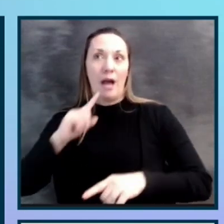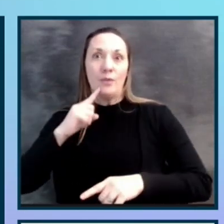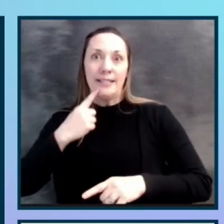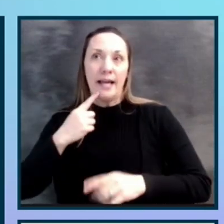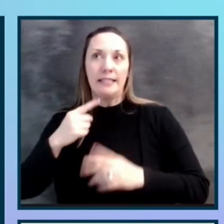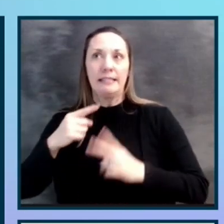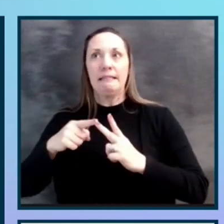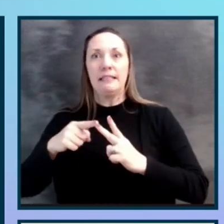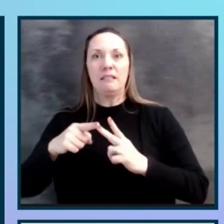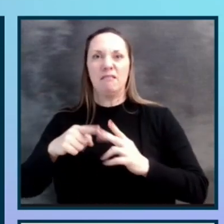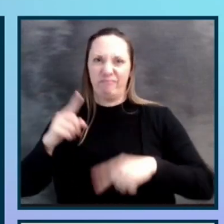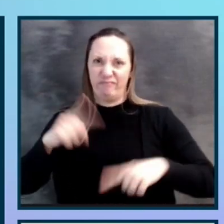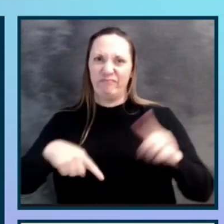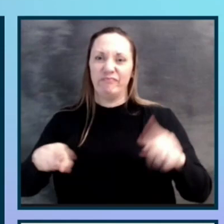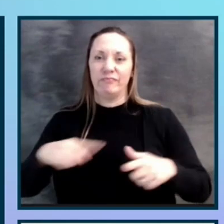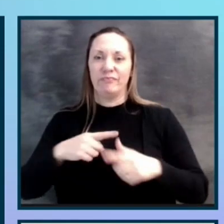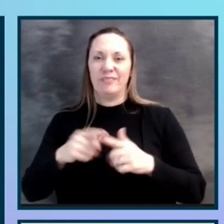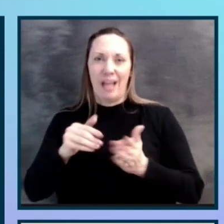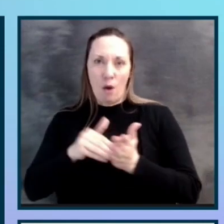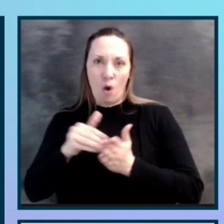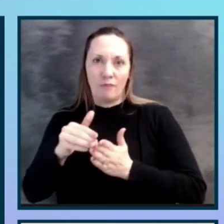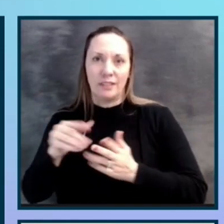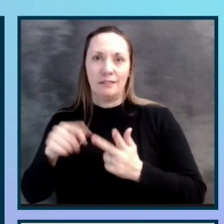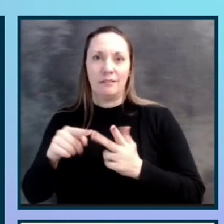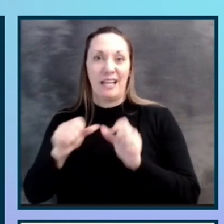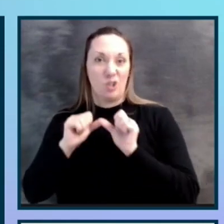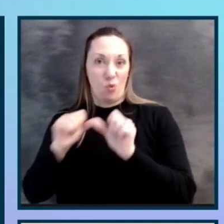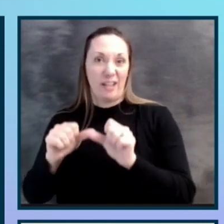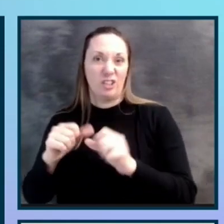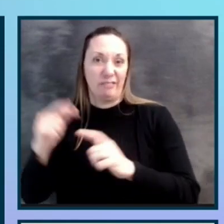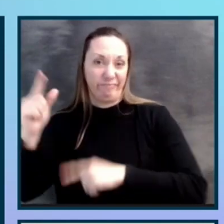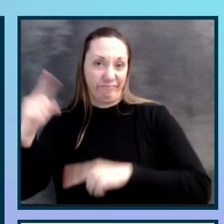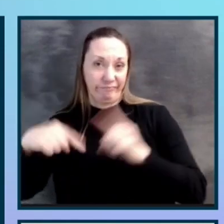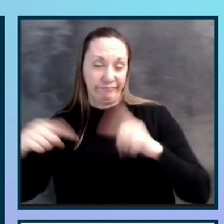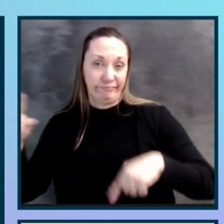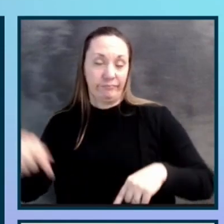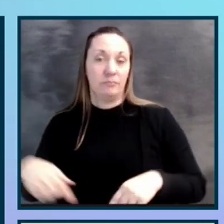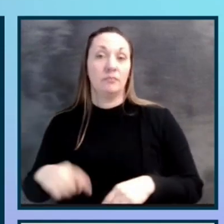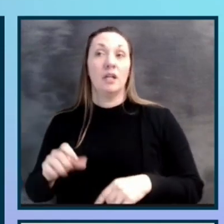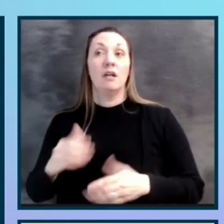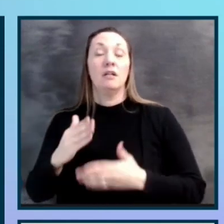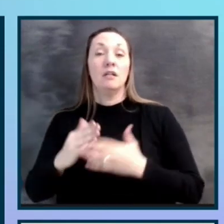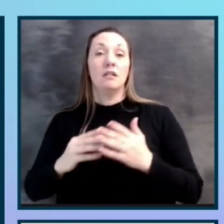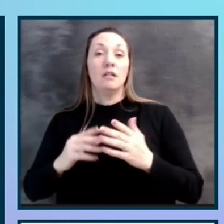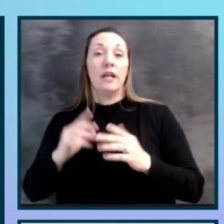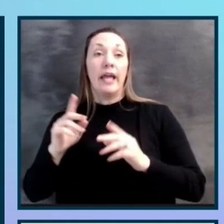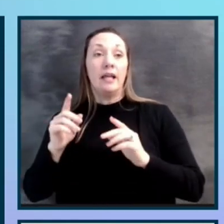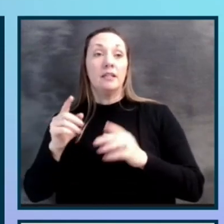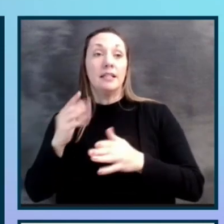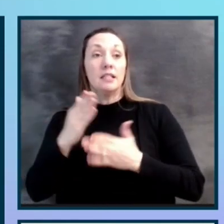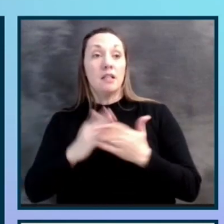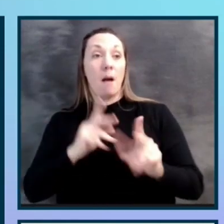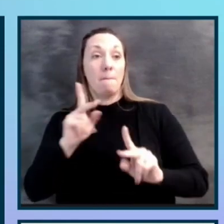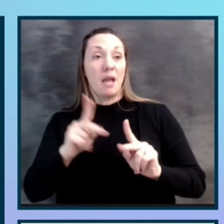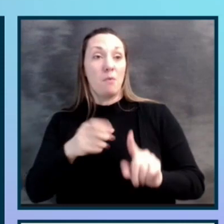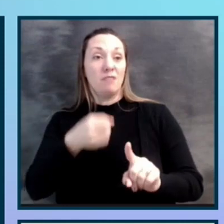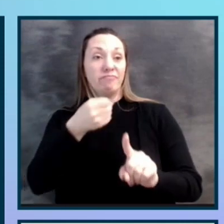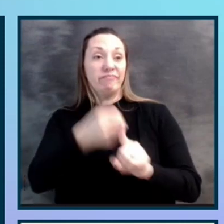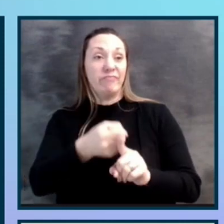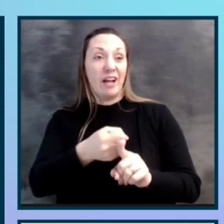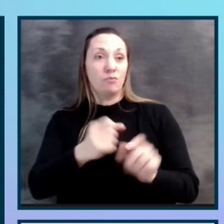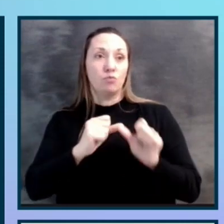frequency, and duration. And while others continue to affect individuals for long periods of time, some can